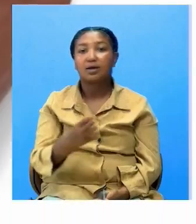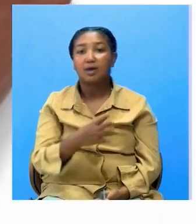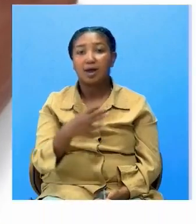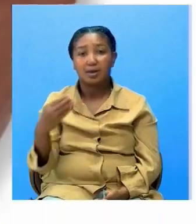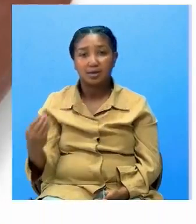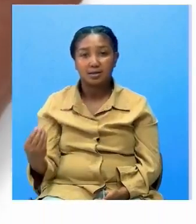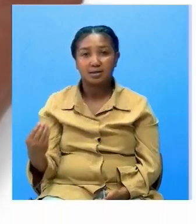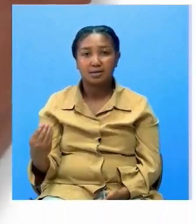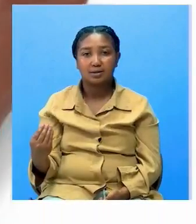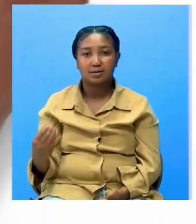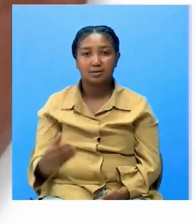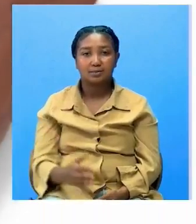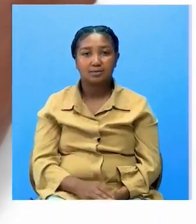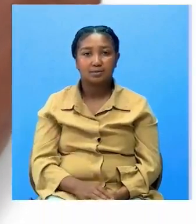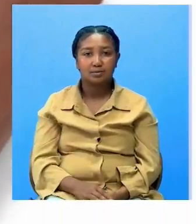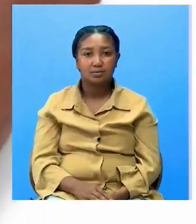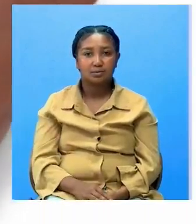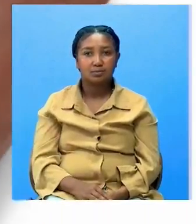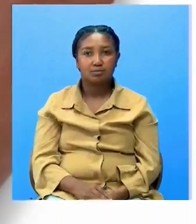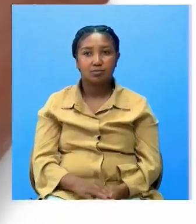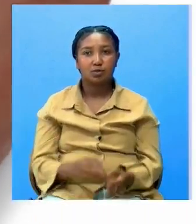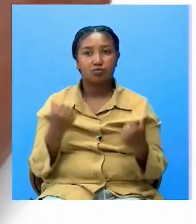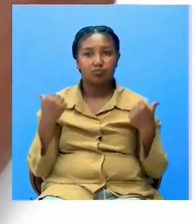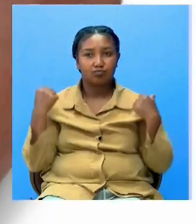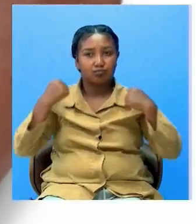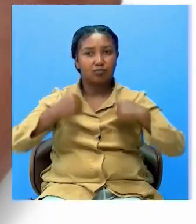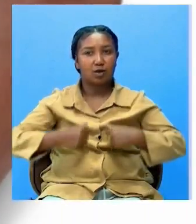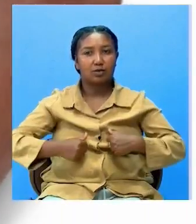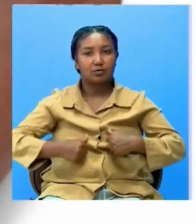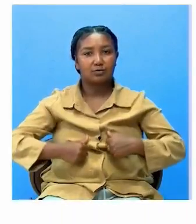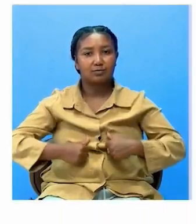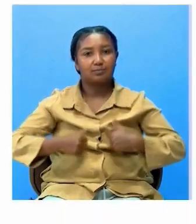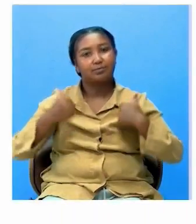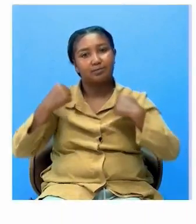and jacket.